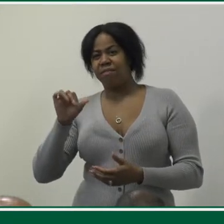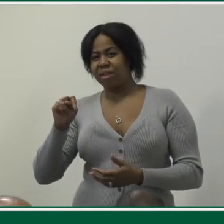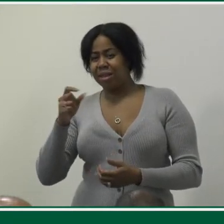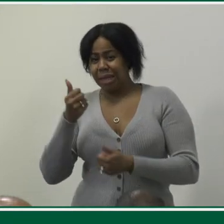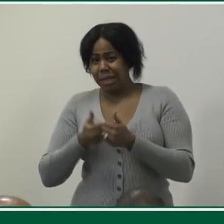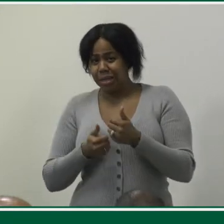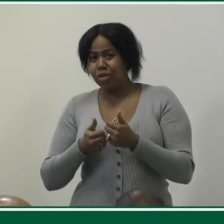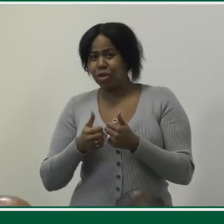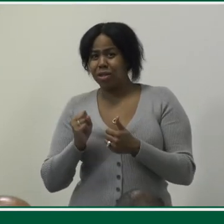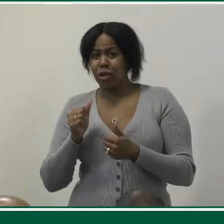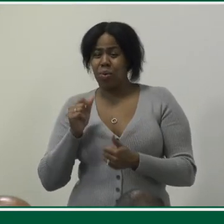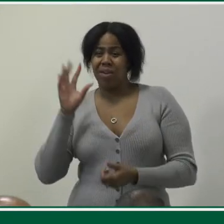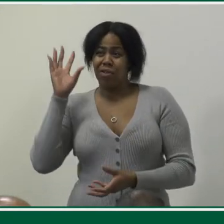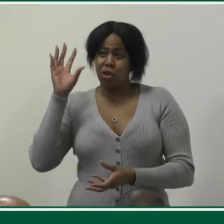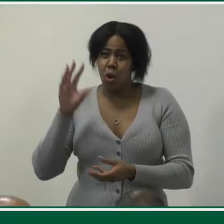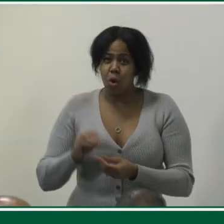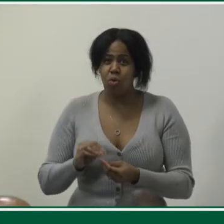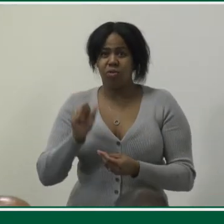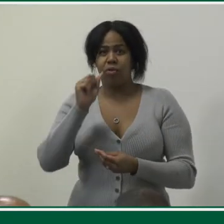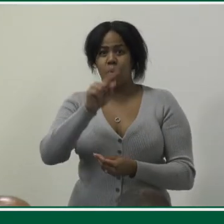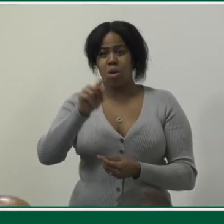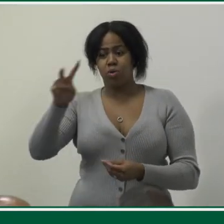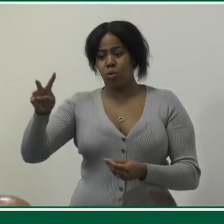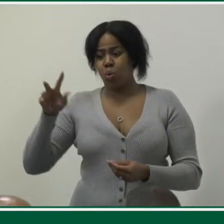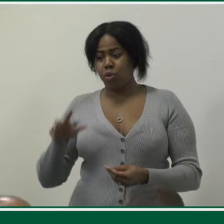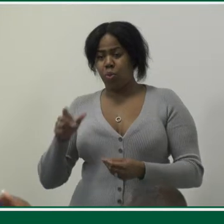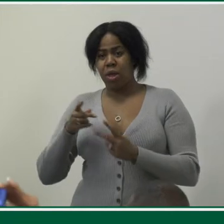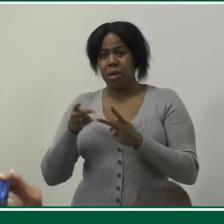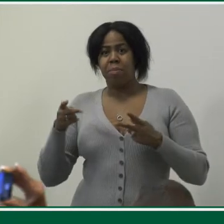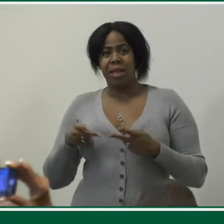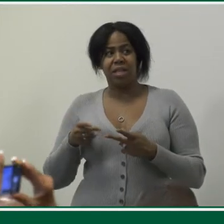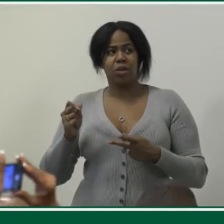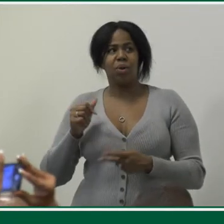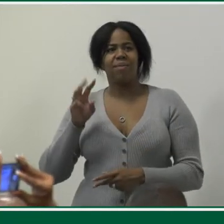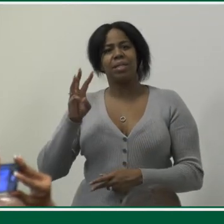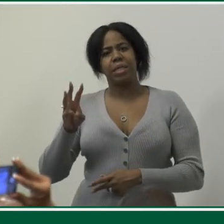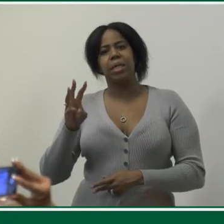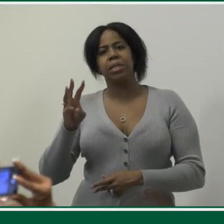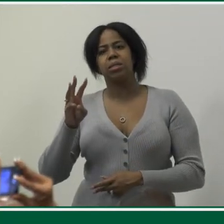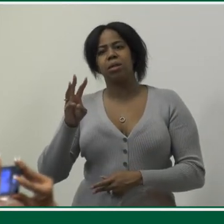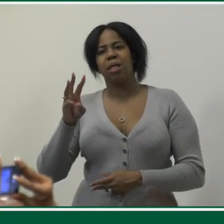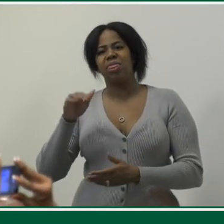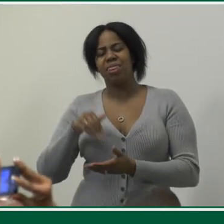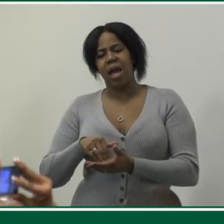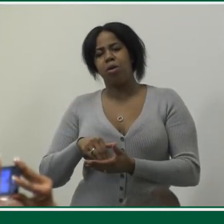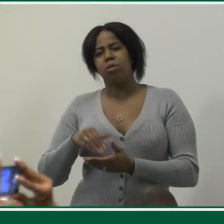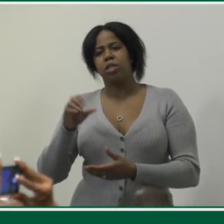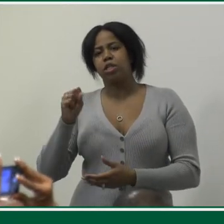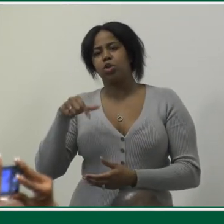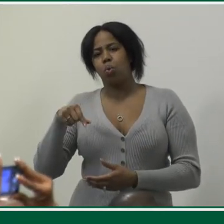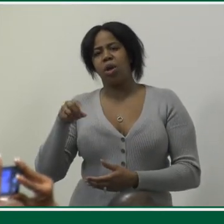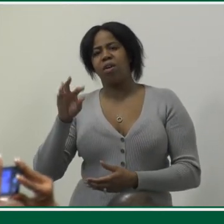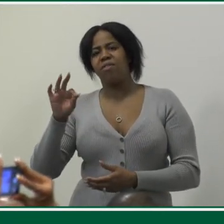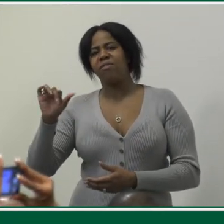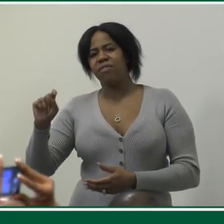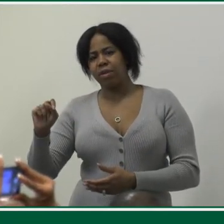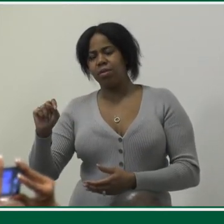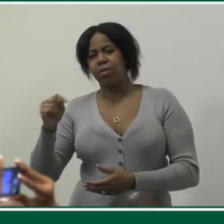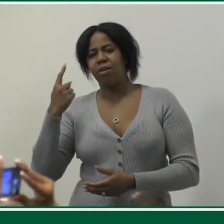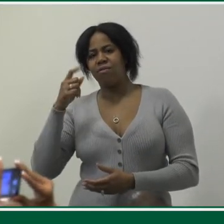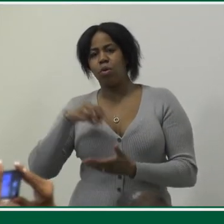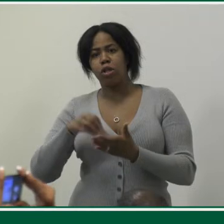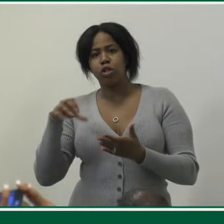over 6,000 square feet of space for the students and the